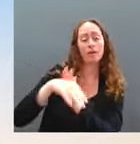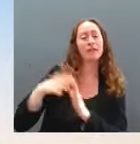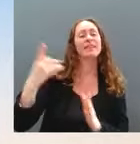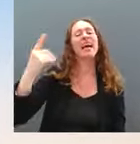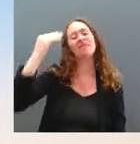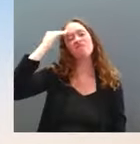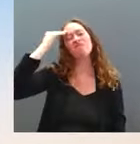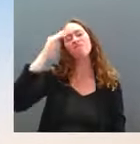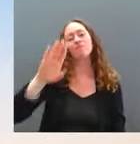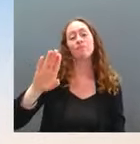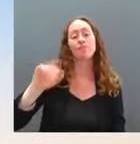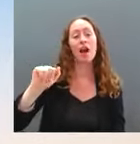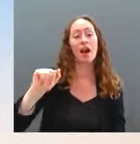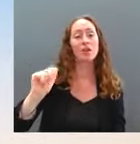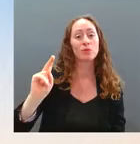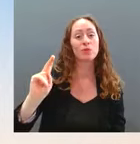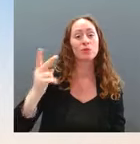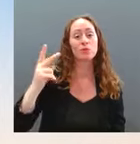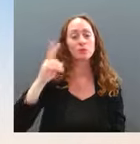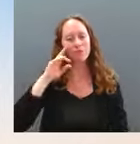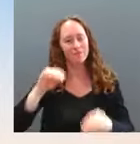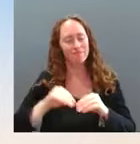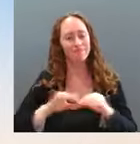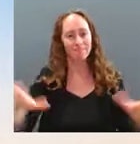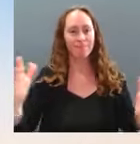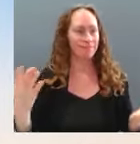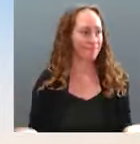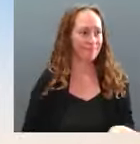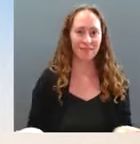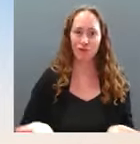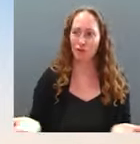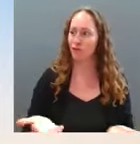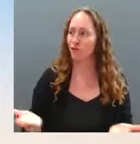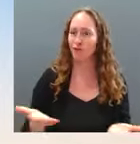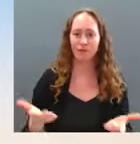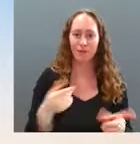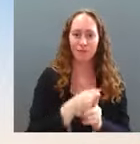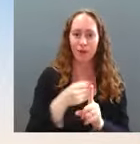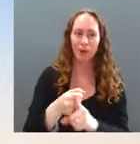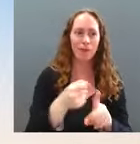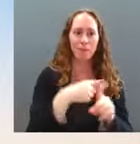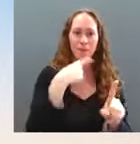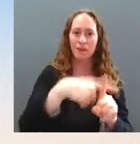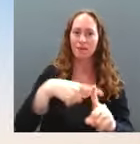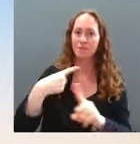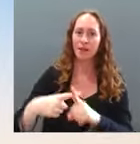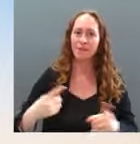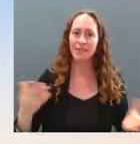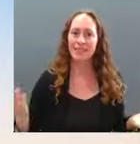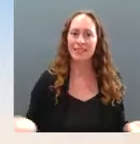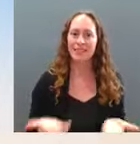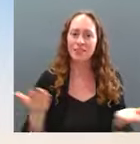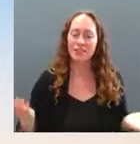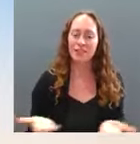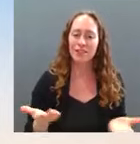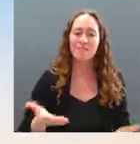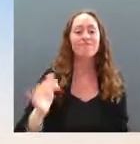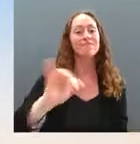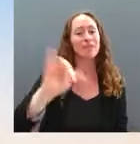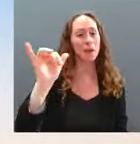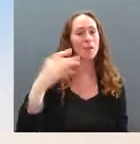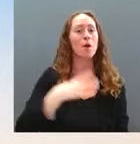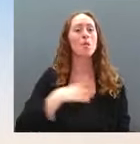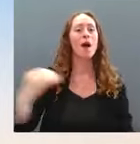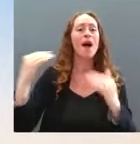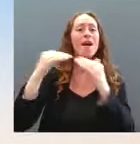the press corps, among the general public. And the most important message we're sending to the public is that we have steps in